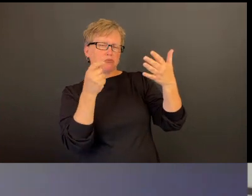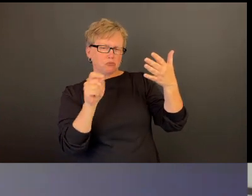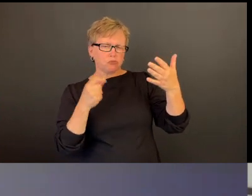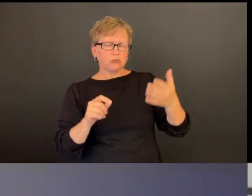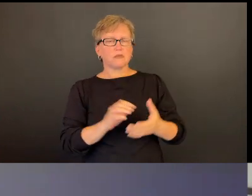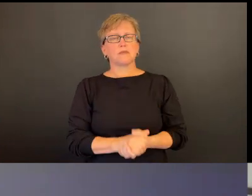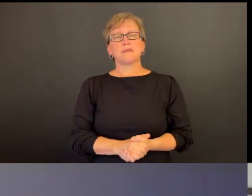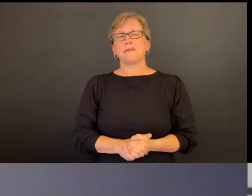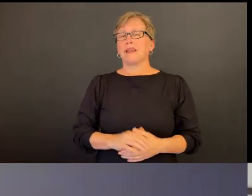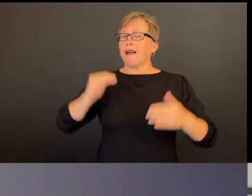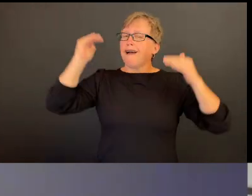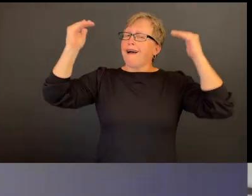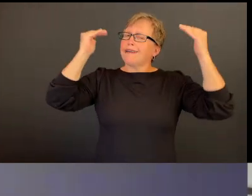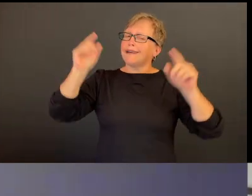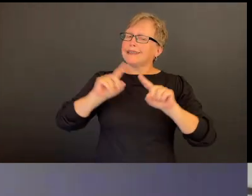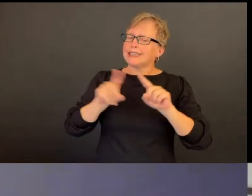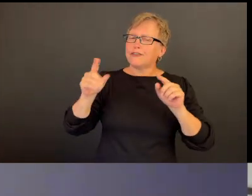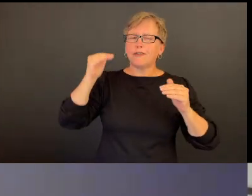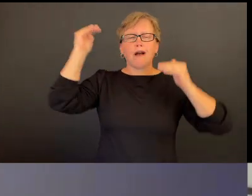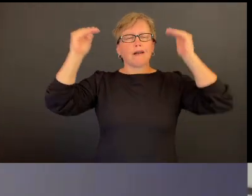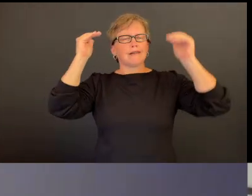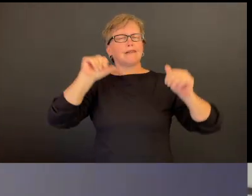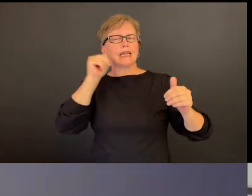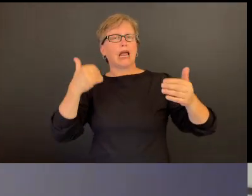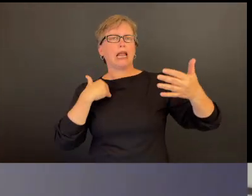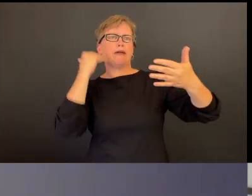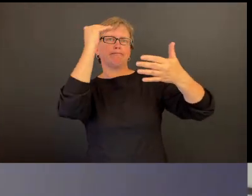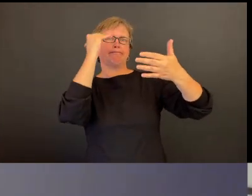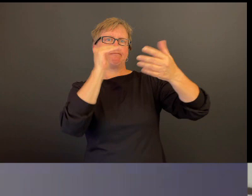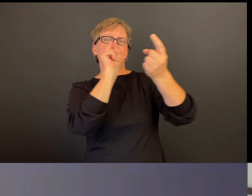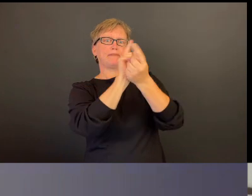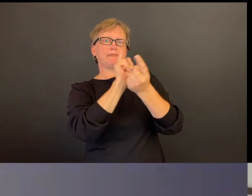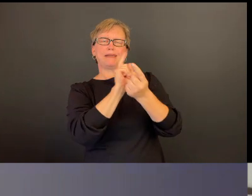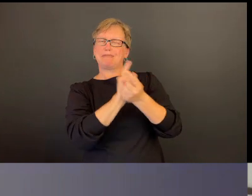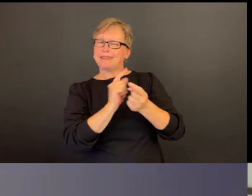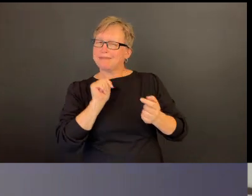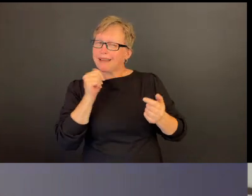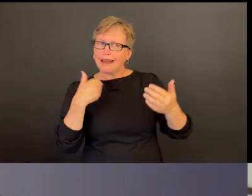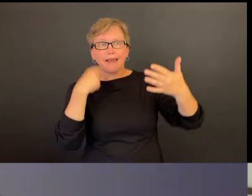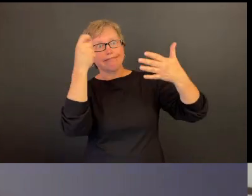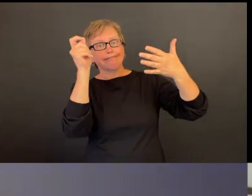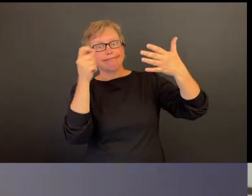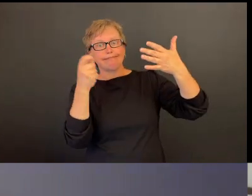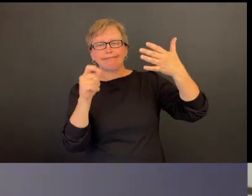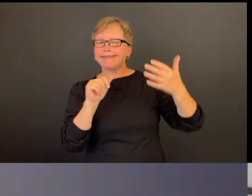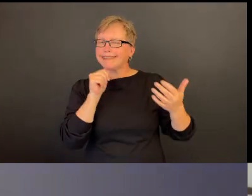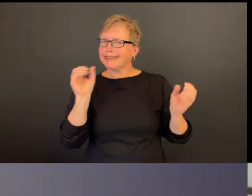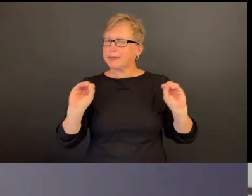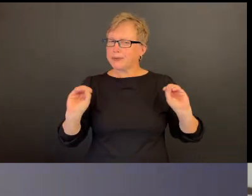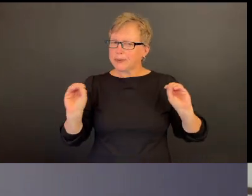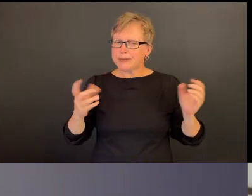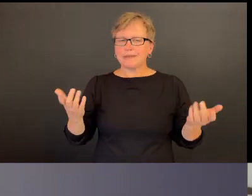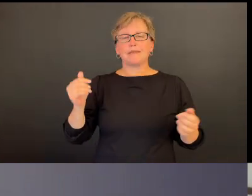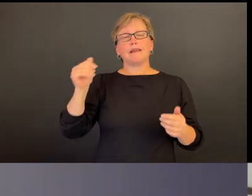walking, you know, those all things have talking. Those are all things that you can see, you can hear, you can observe a child doing those.